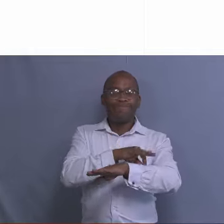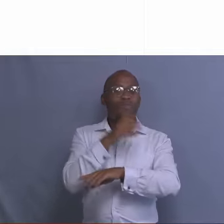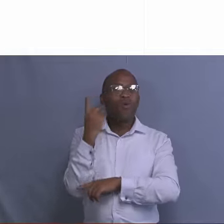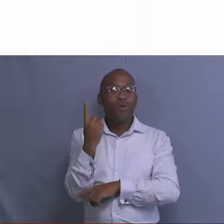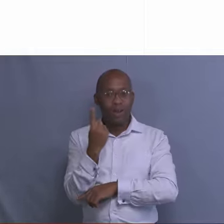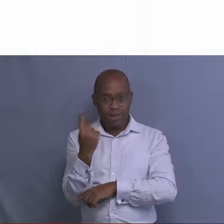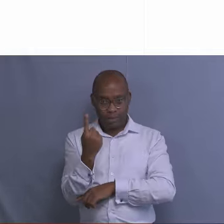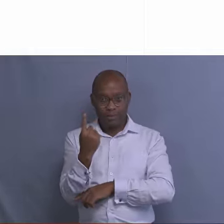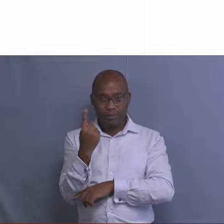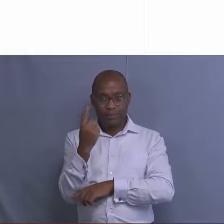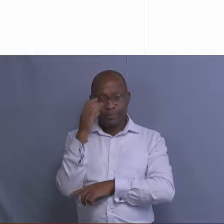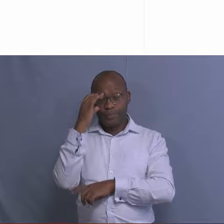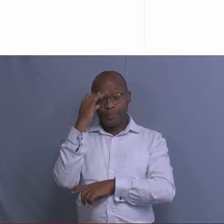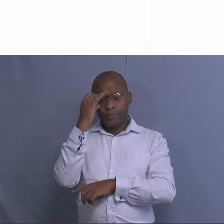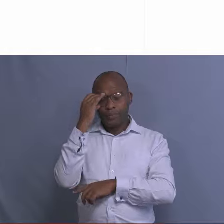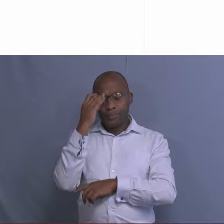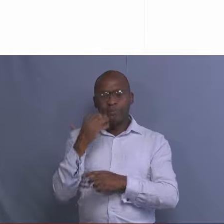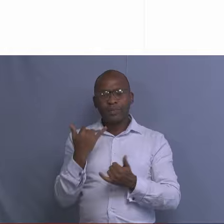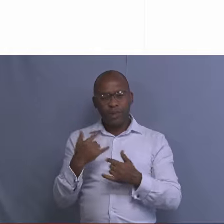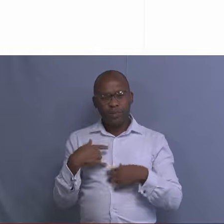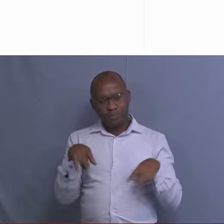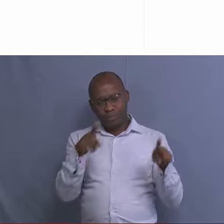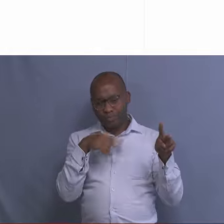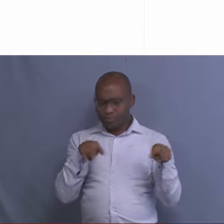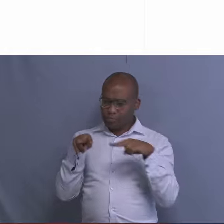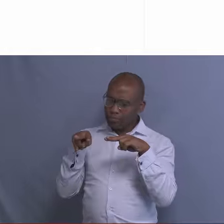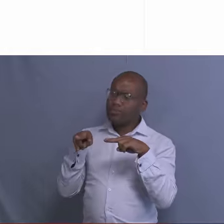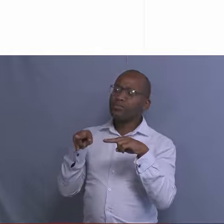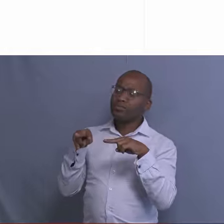And we can see here, this is